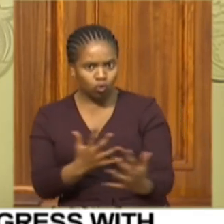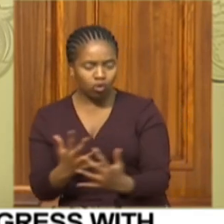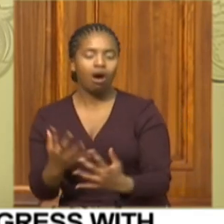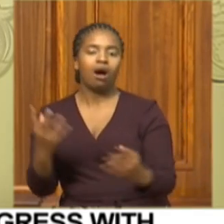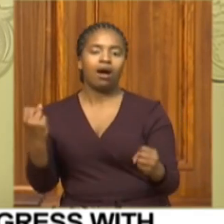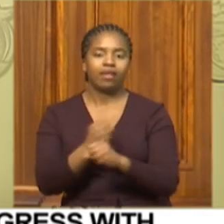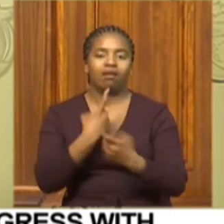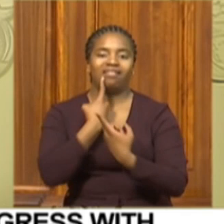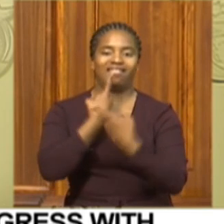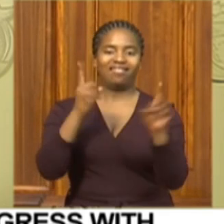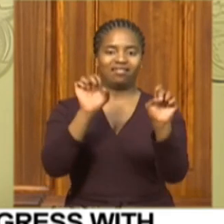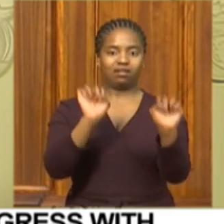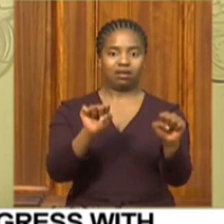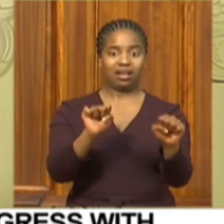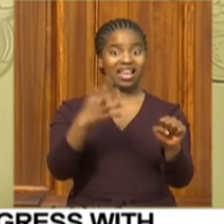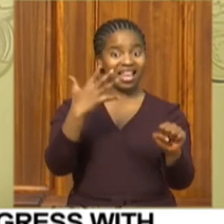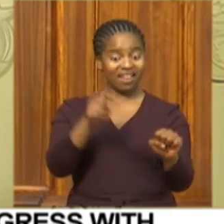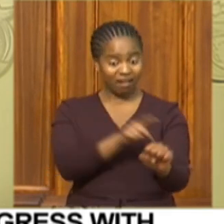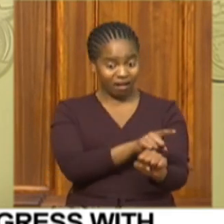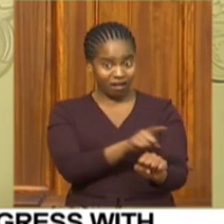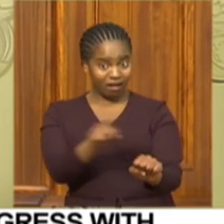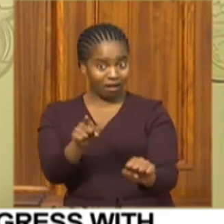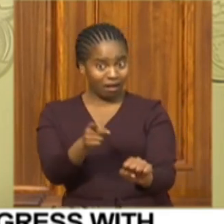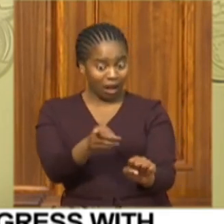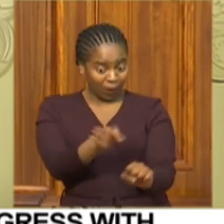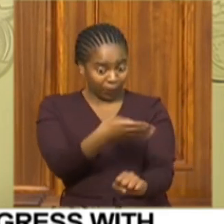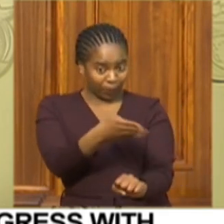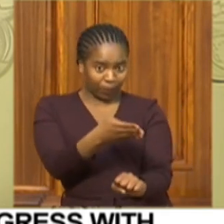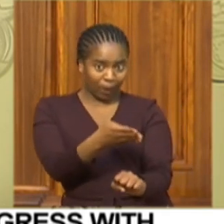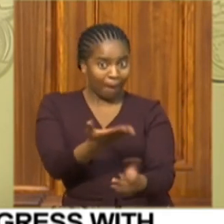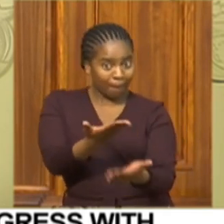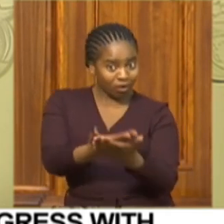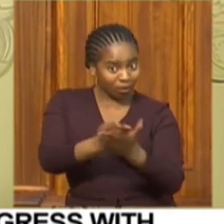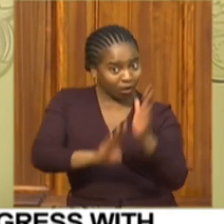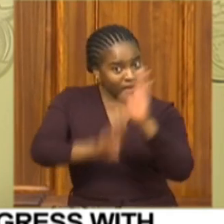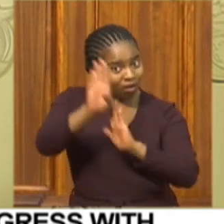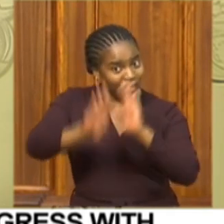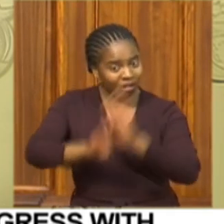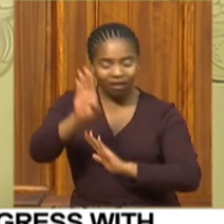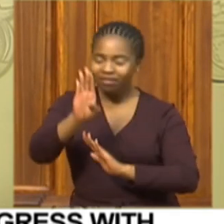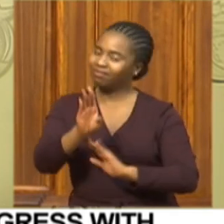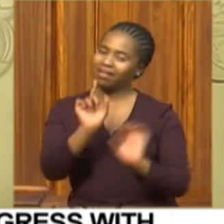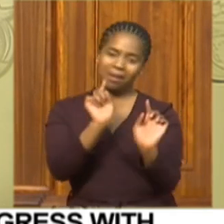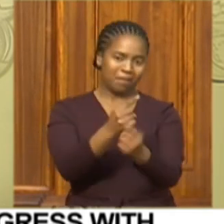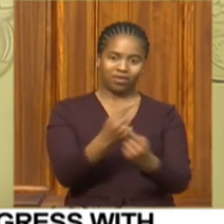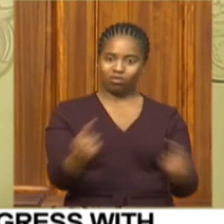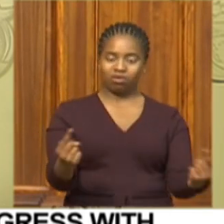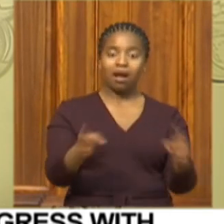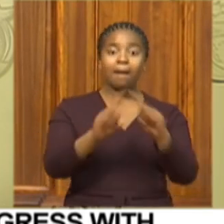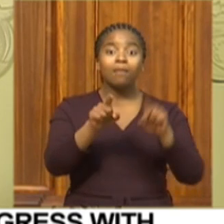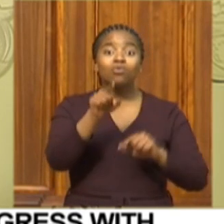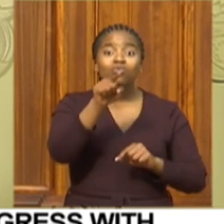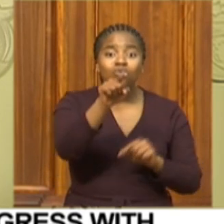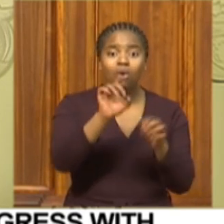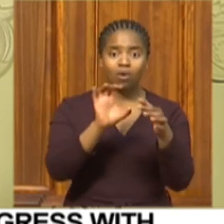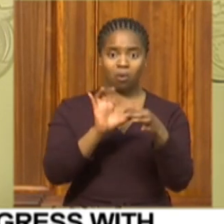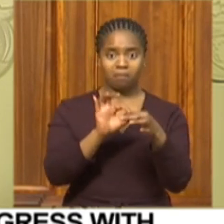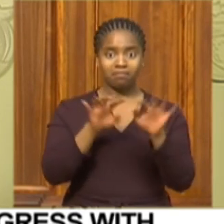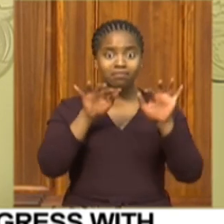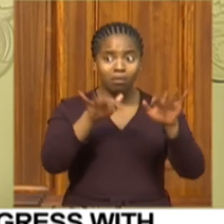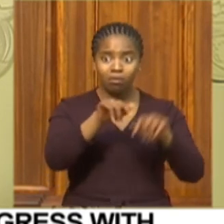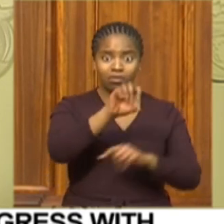we've made would not have been possible without the sacrifices made by you, the people of our